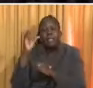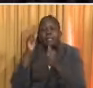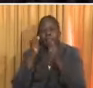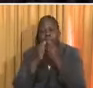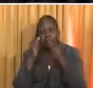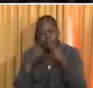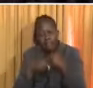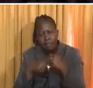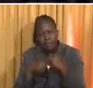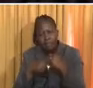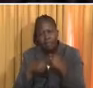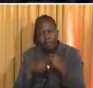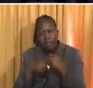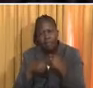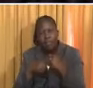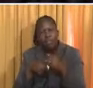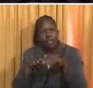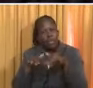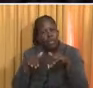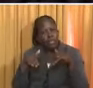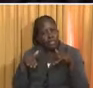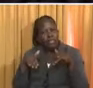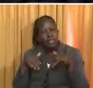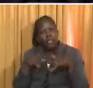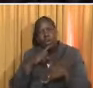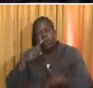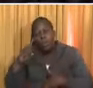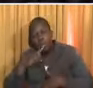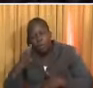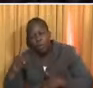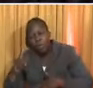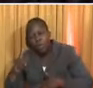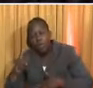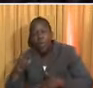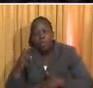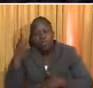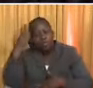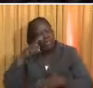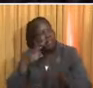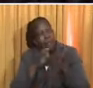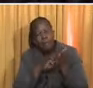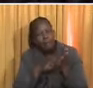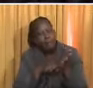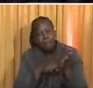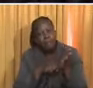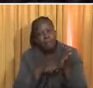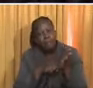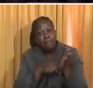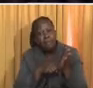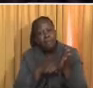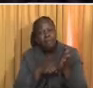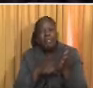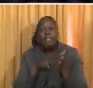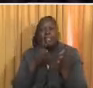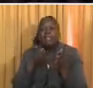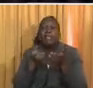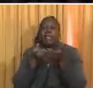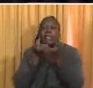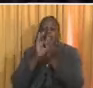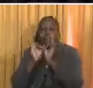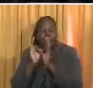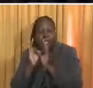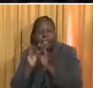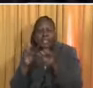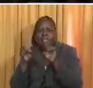go to some deity, some oracle of Delphi, for instance? In